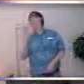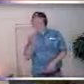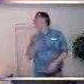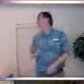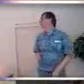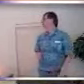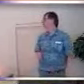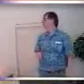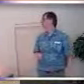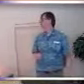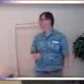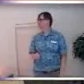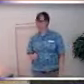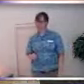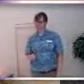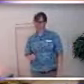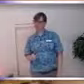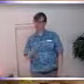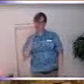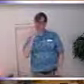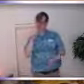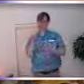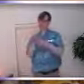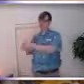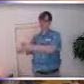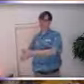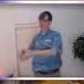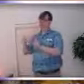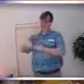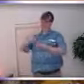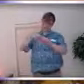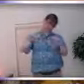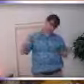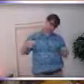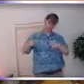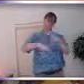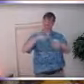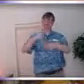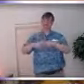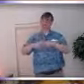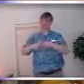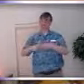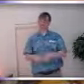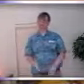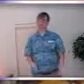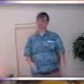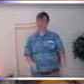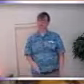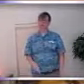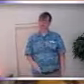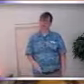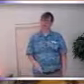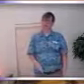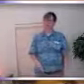because of the pandemic and things that are going haywire in the world, it's